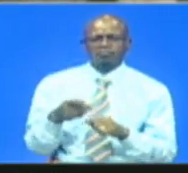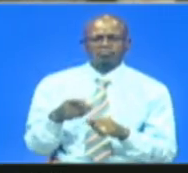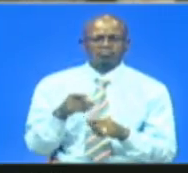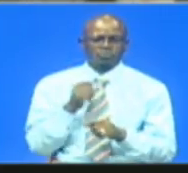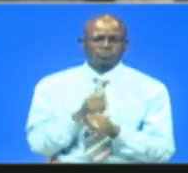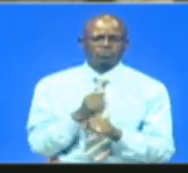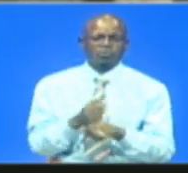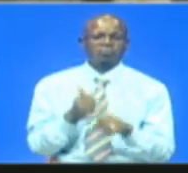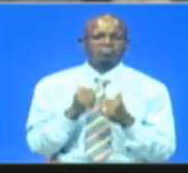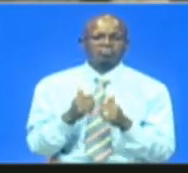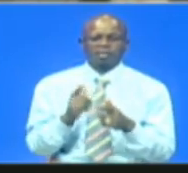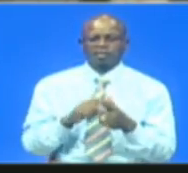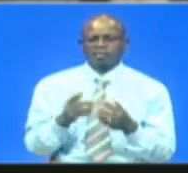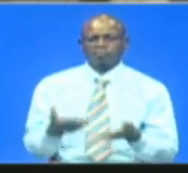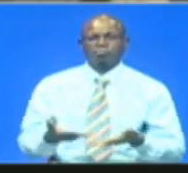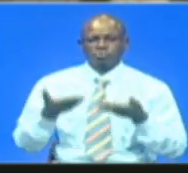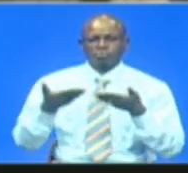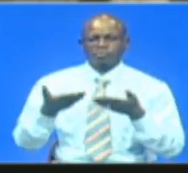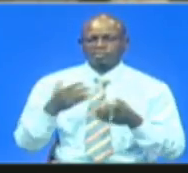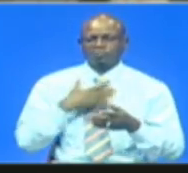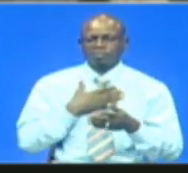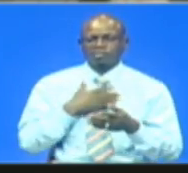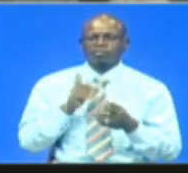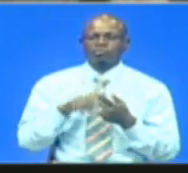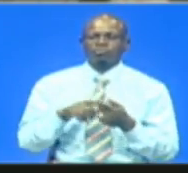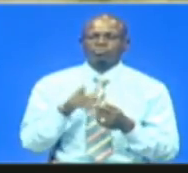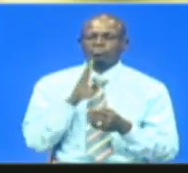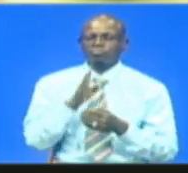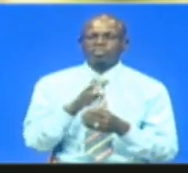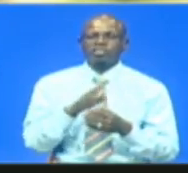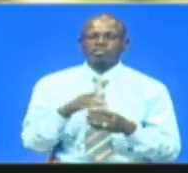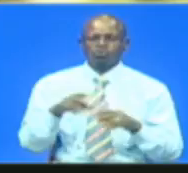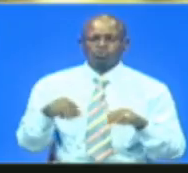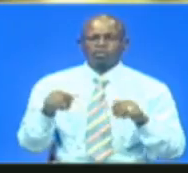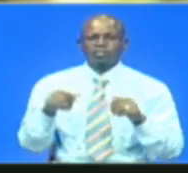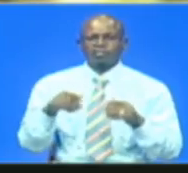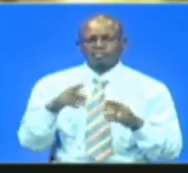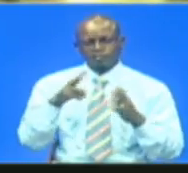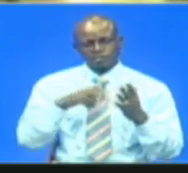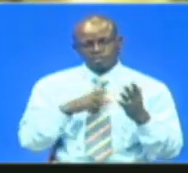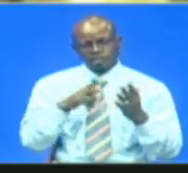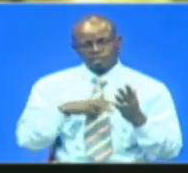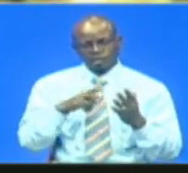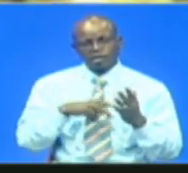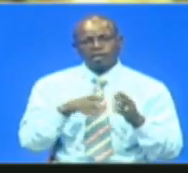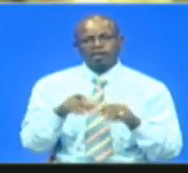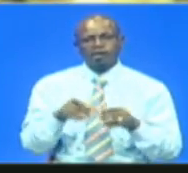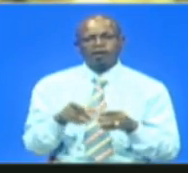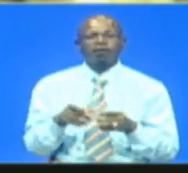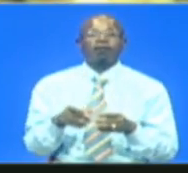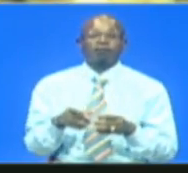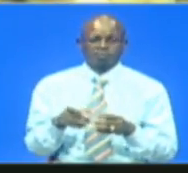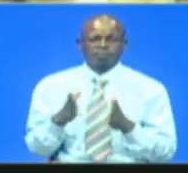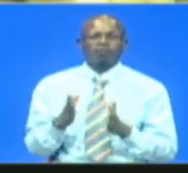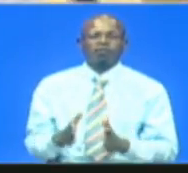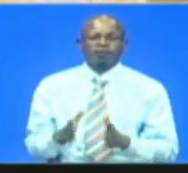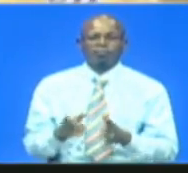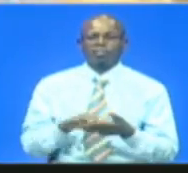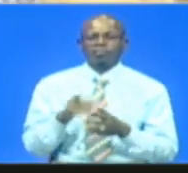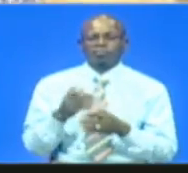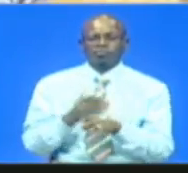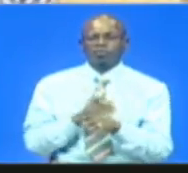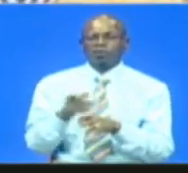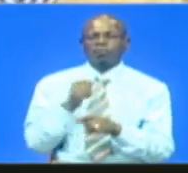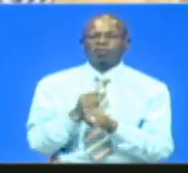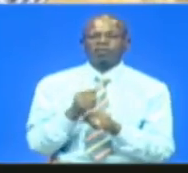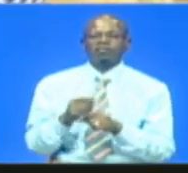my boss promoted me to be a quality checker. For Rose, a teacher by profession, her satisfaction